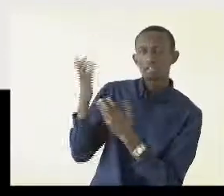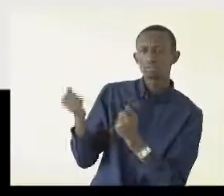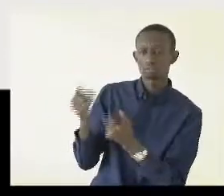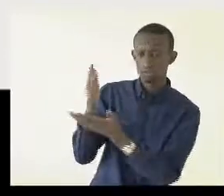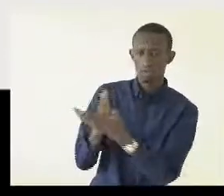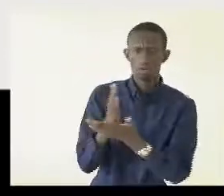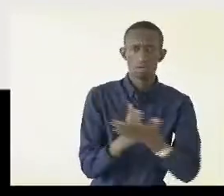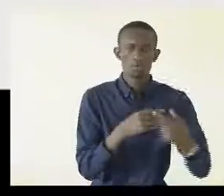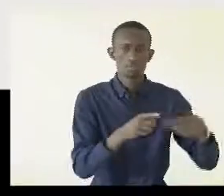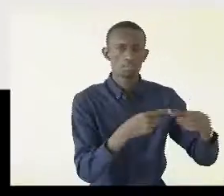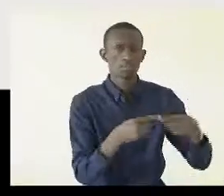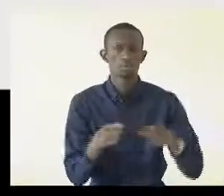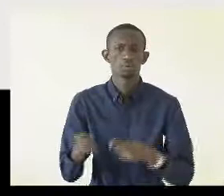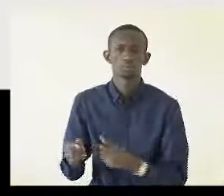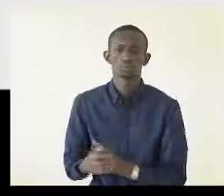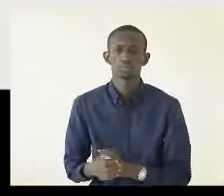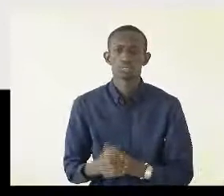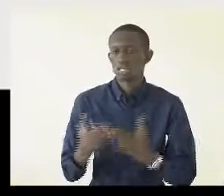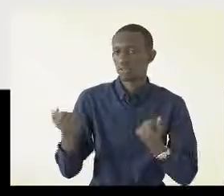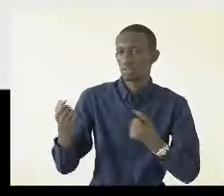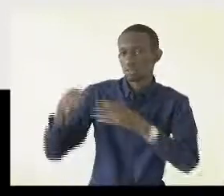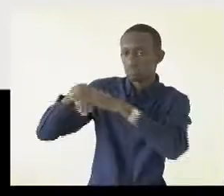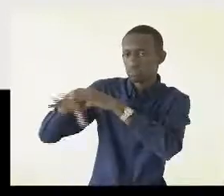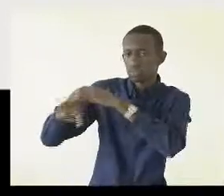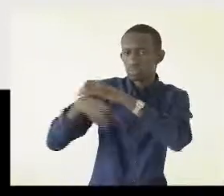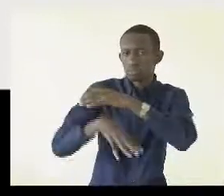parts. Like you see, it has roots.